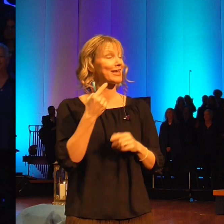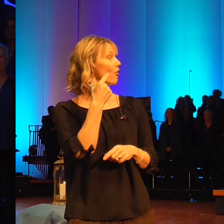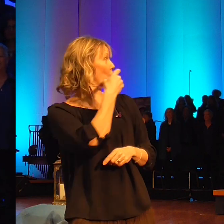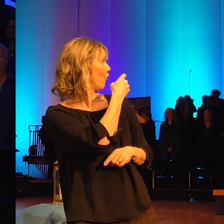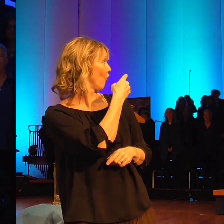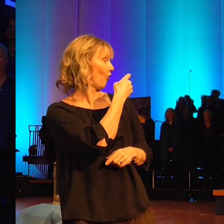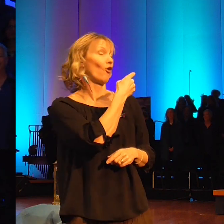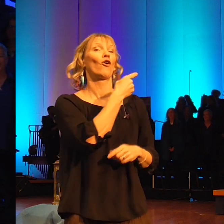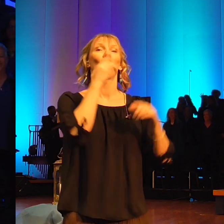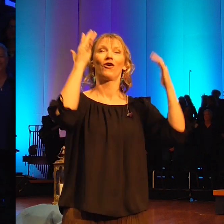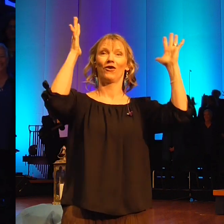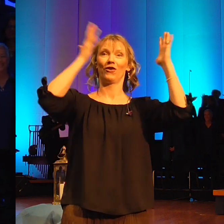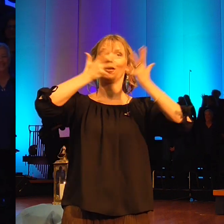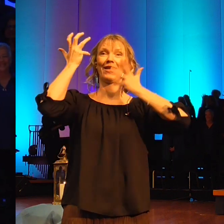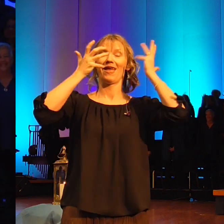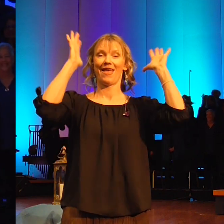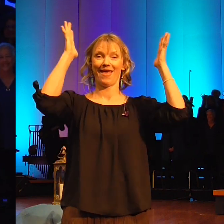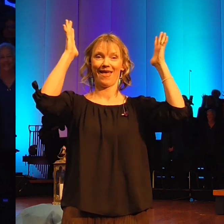Yeah.